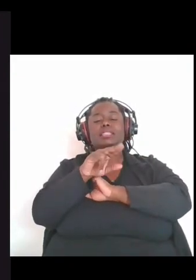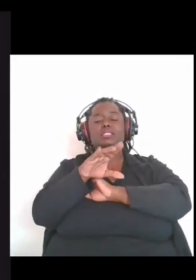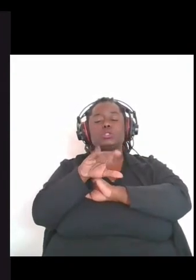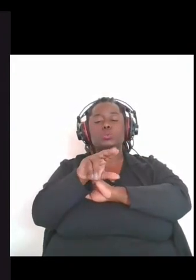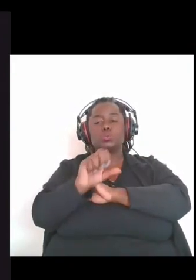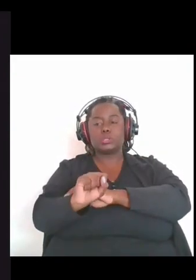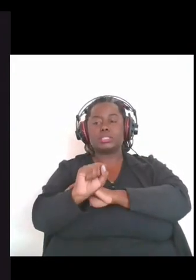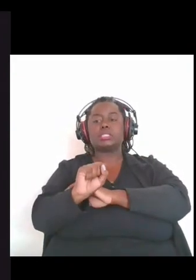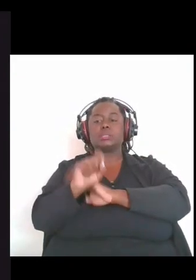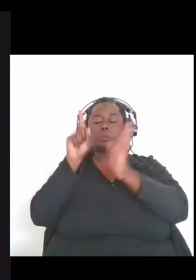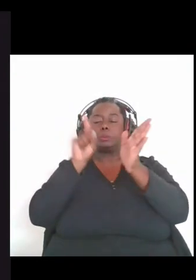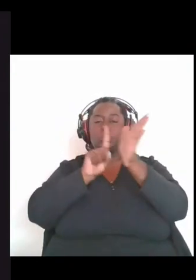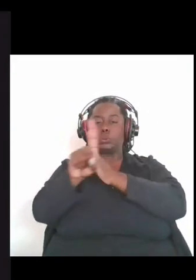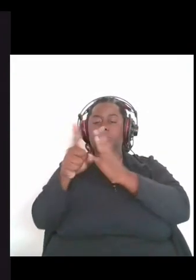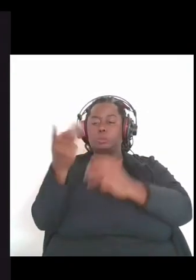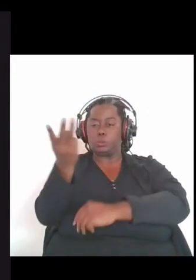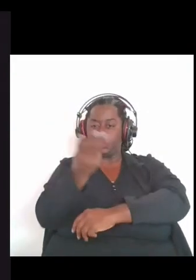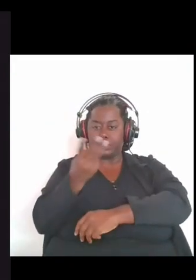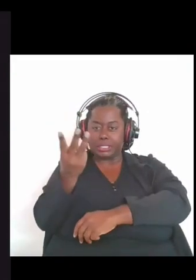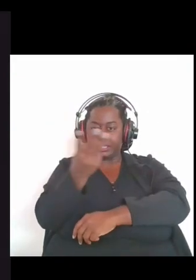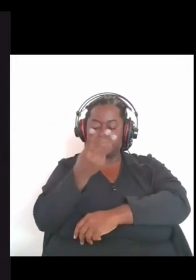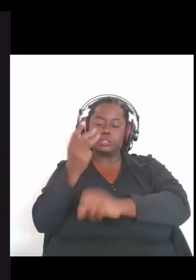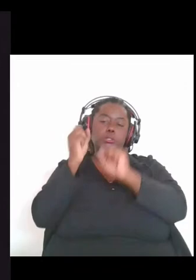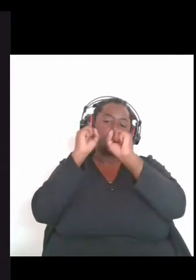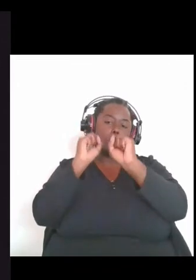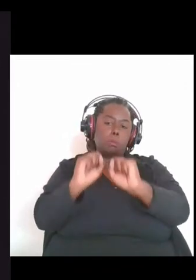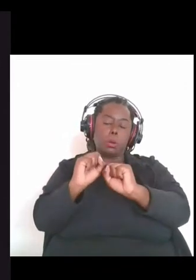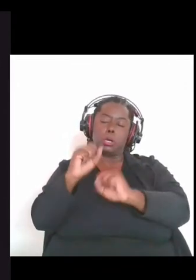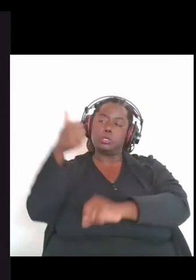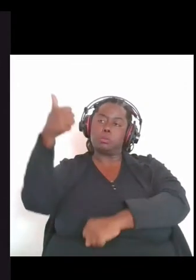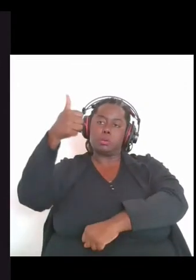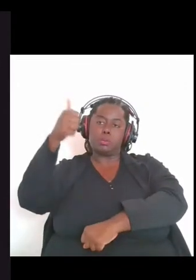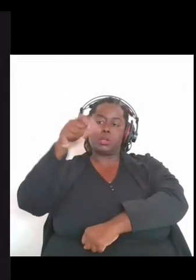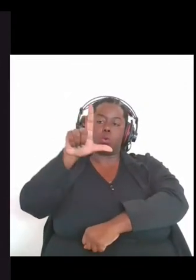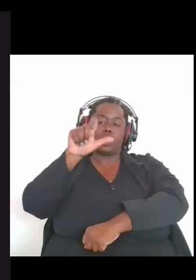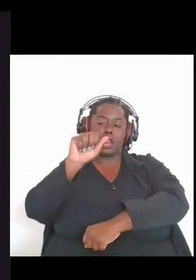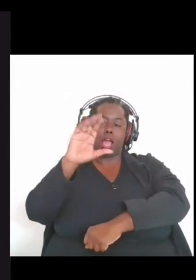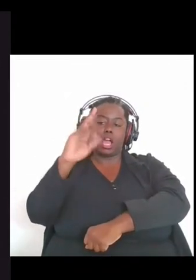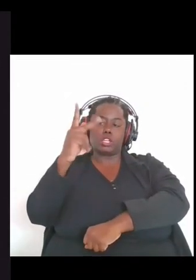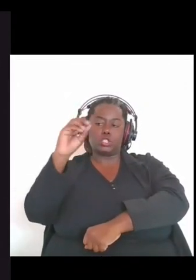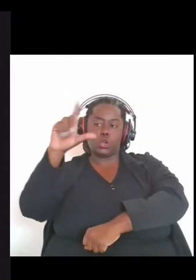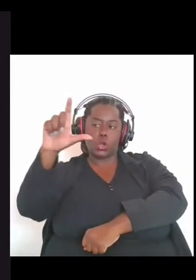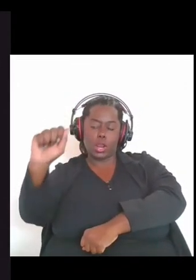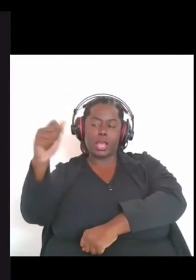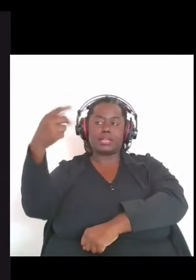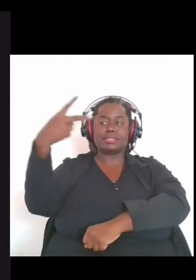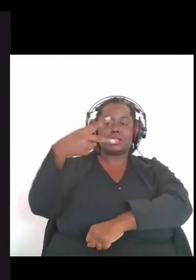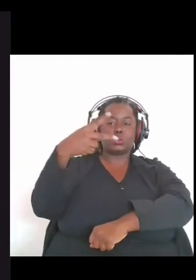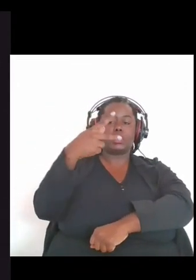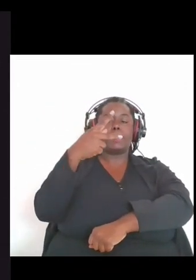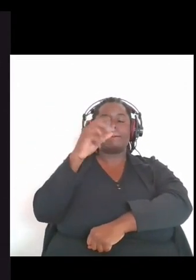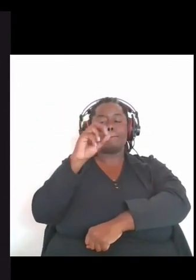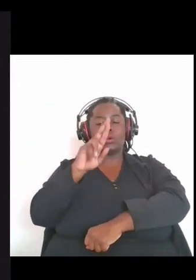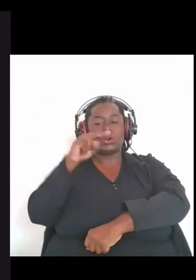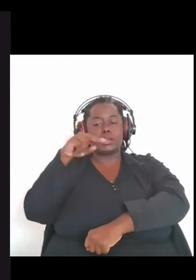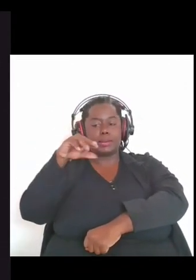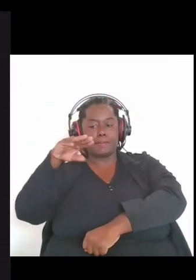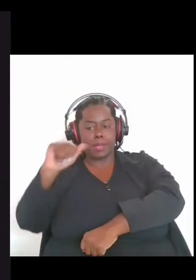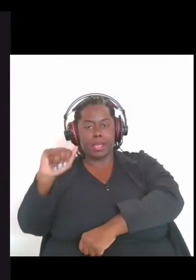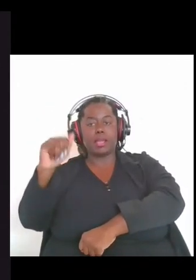asks a question to the three of you and we can follow the sequence of speechola